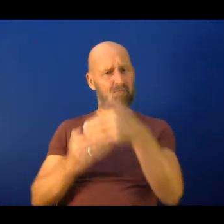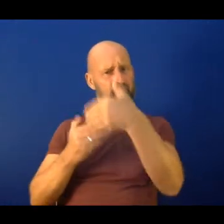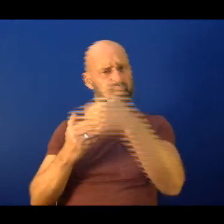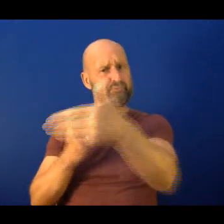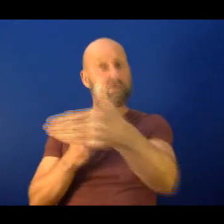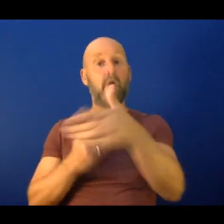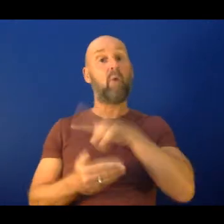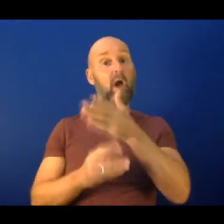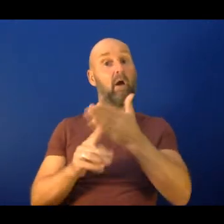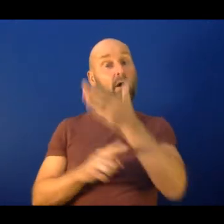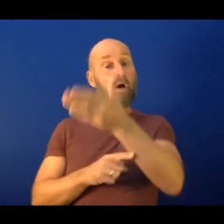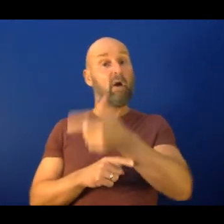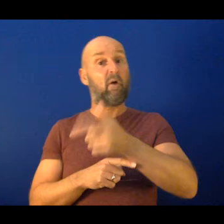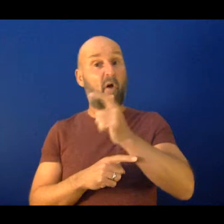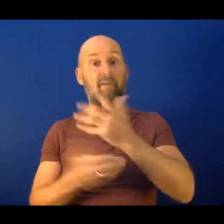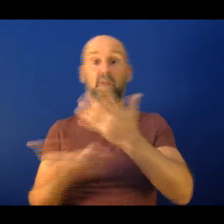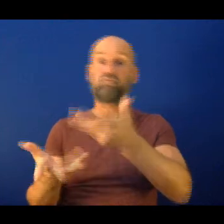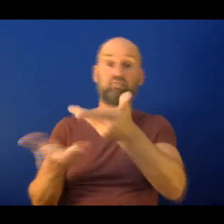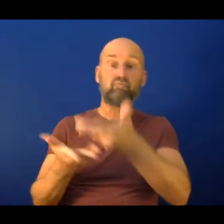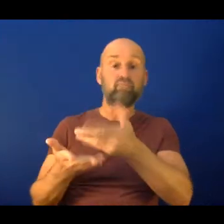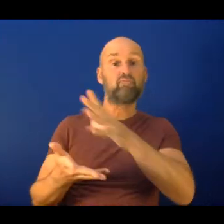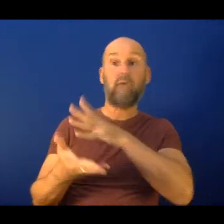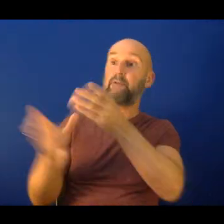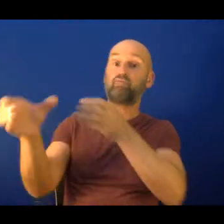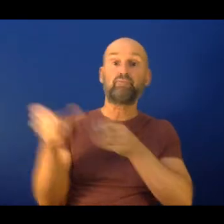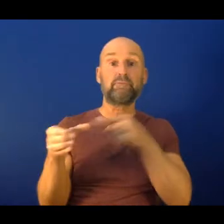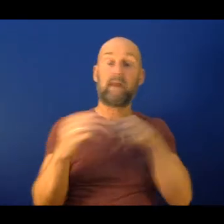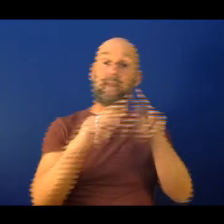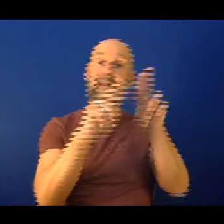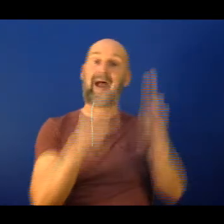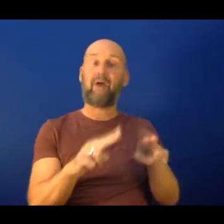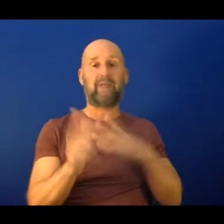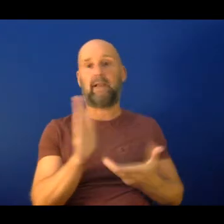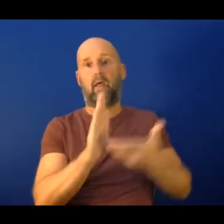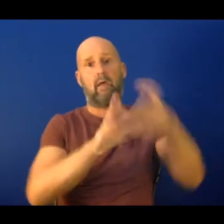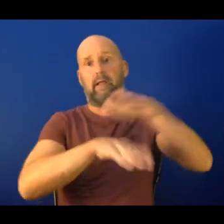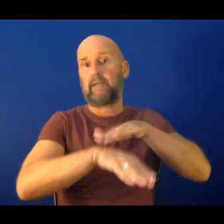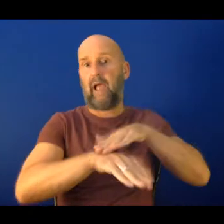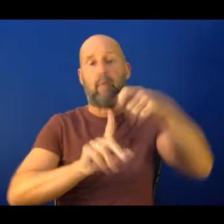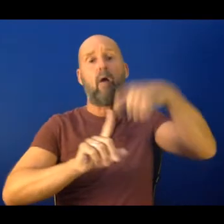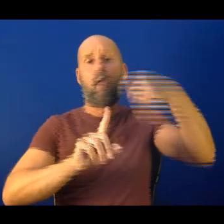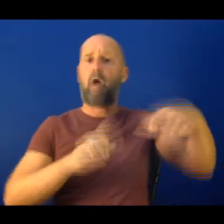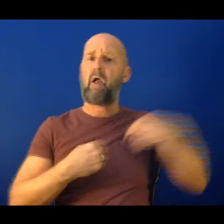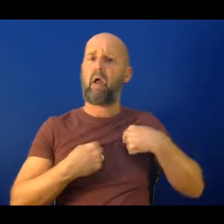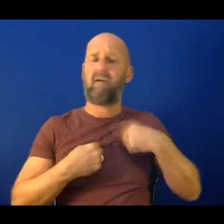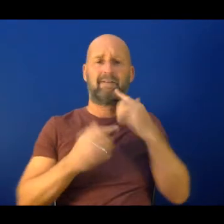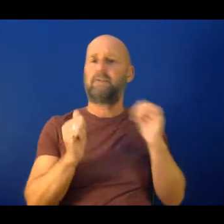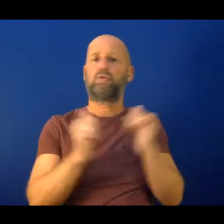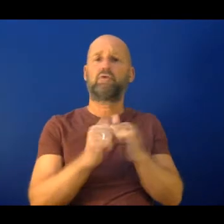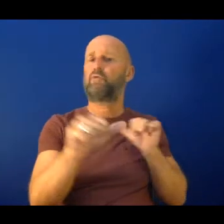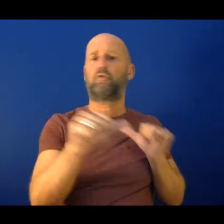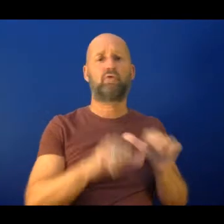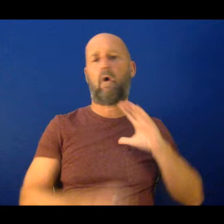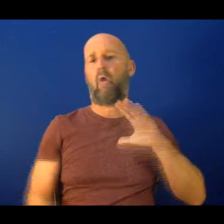real life, I can go to a coffee house or get a coffee ready made for me, but in my own house, it takes me an awful lot longer. So it really doesn't work for me to have a